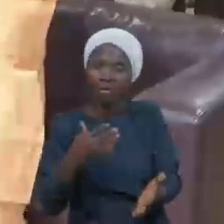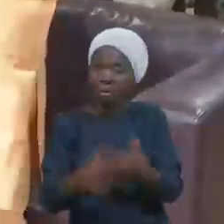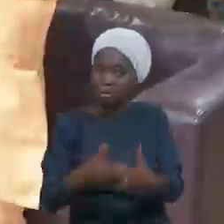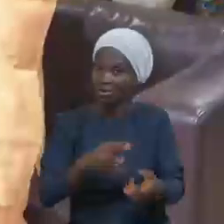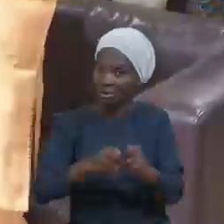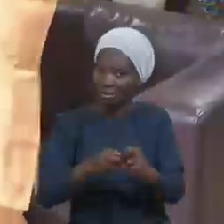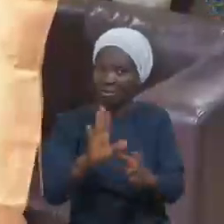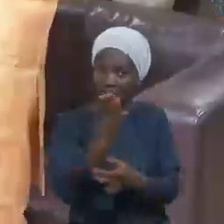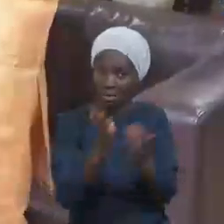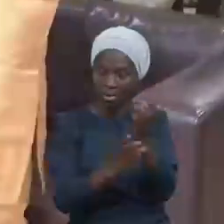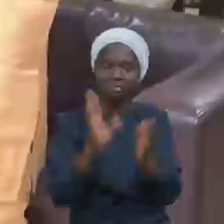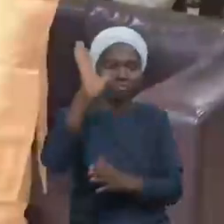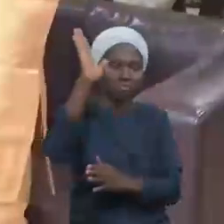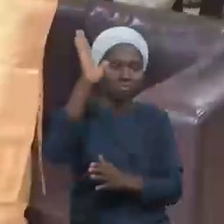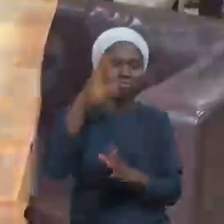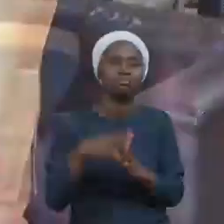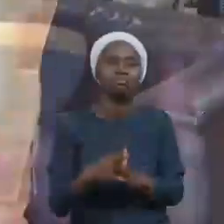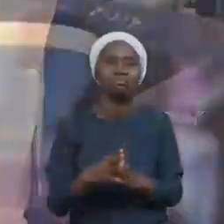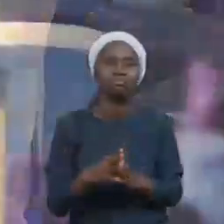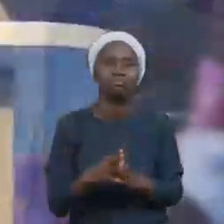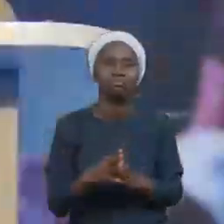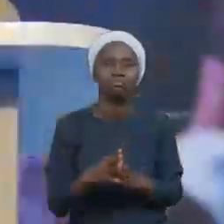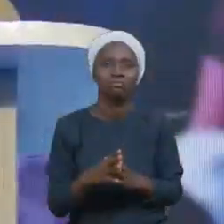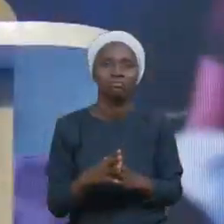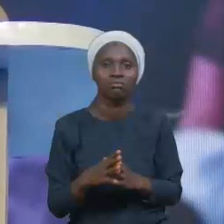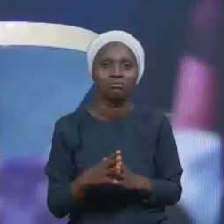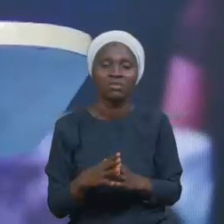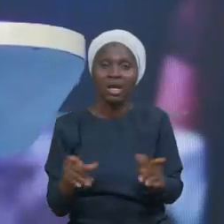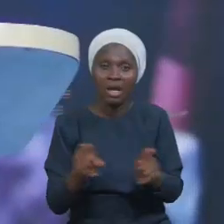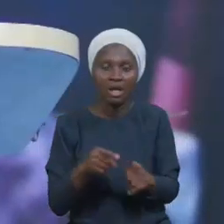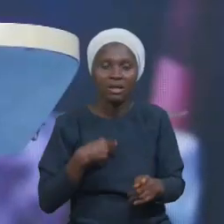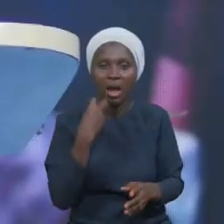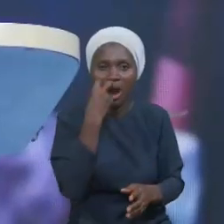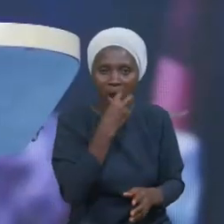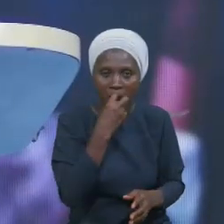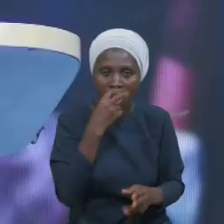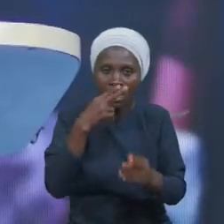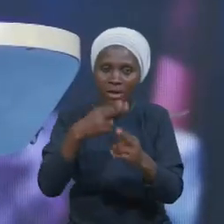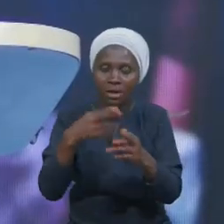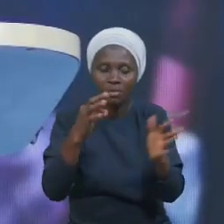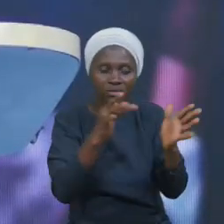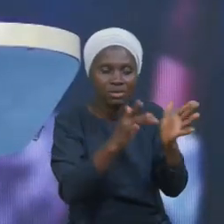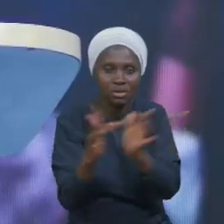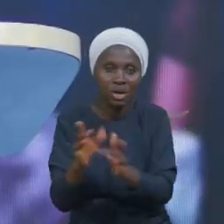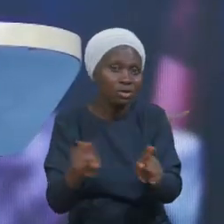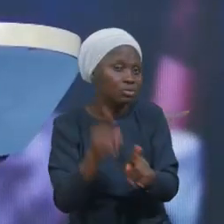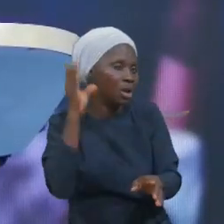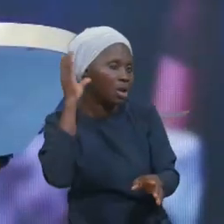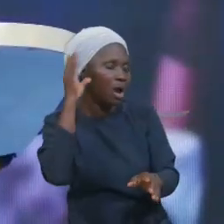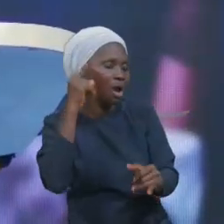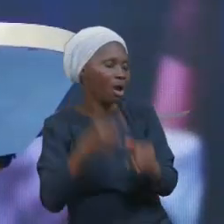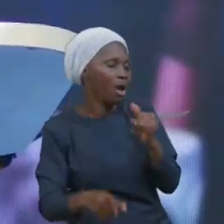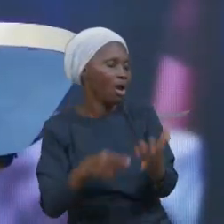up that hand now. And as we mentioned the name of Jesus and you hear the final amen,